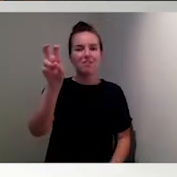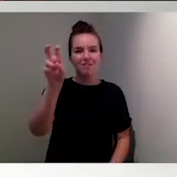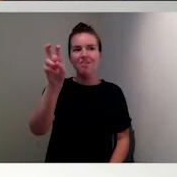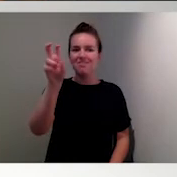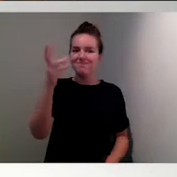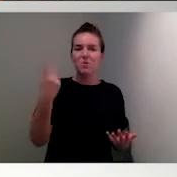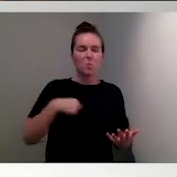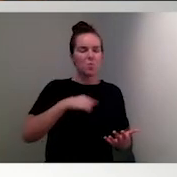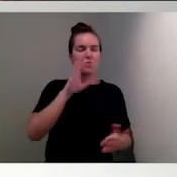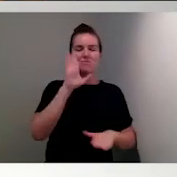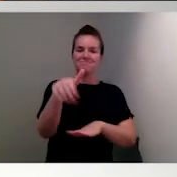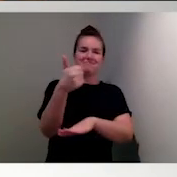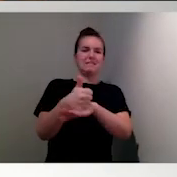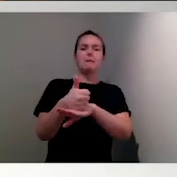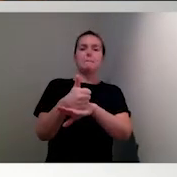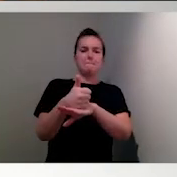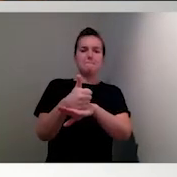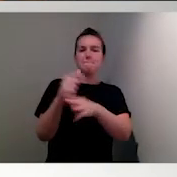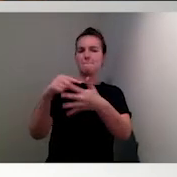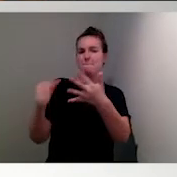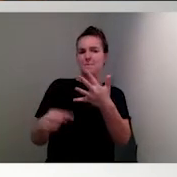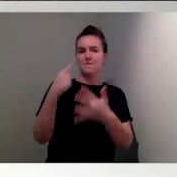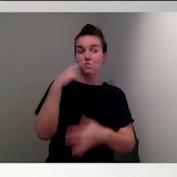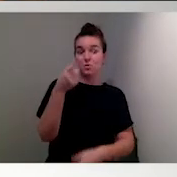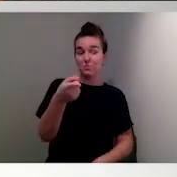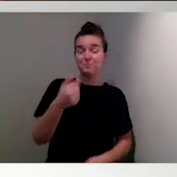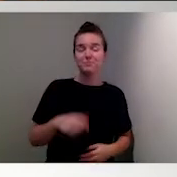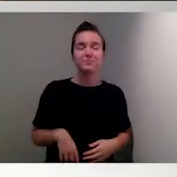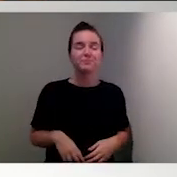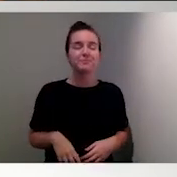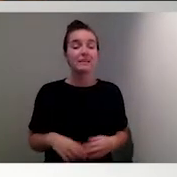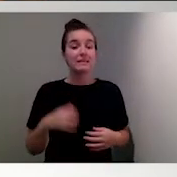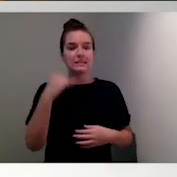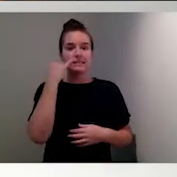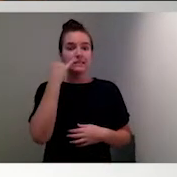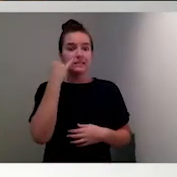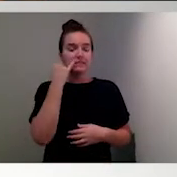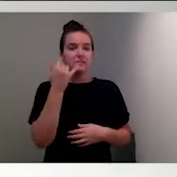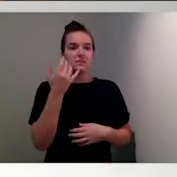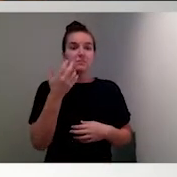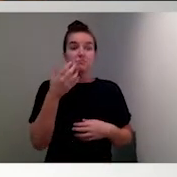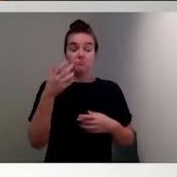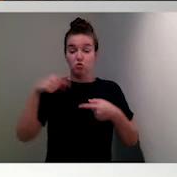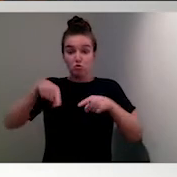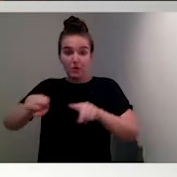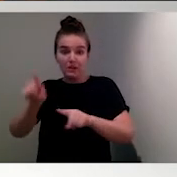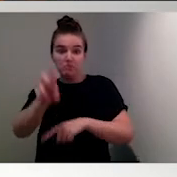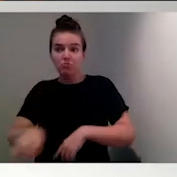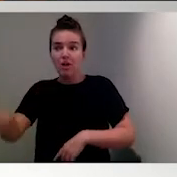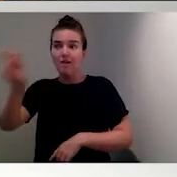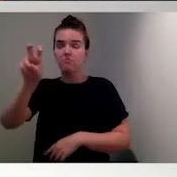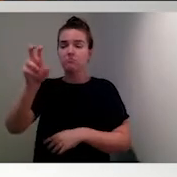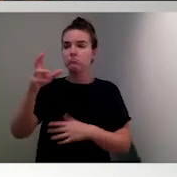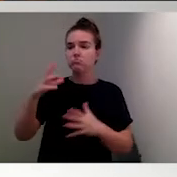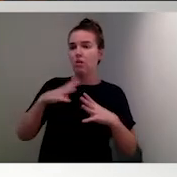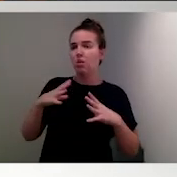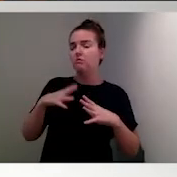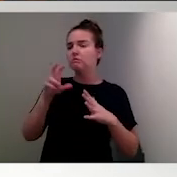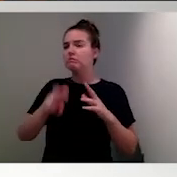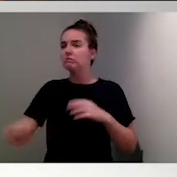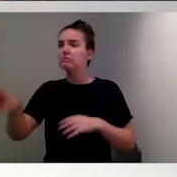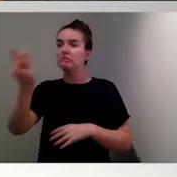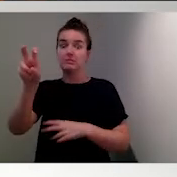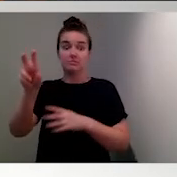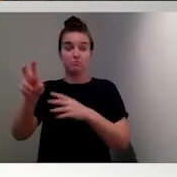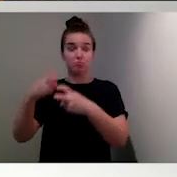know that road has already been paved for you. And then if you have a problem while you're traveling, Yes, you can go to the desk and you can deal with